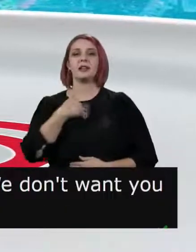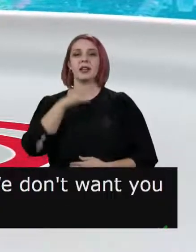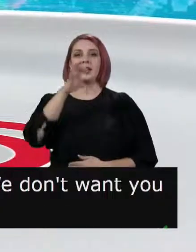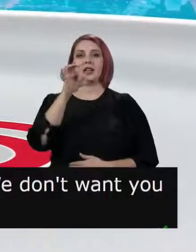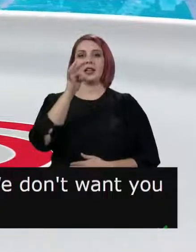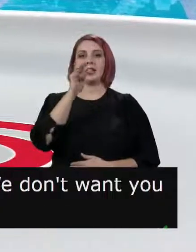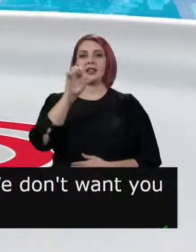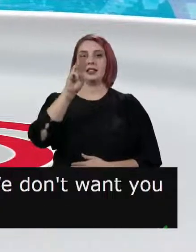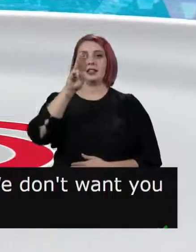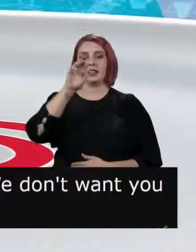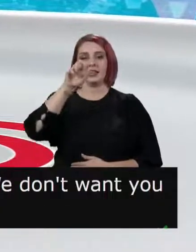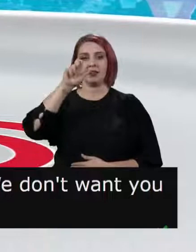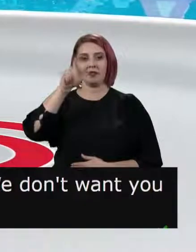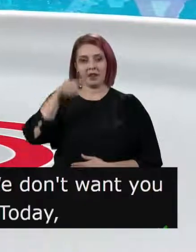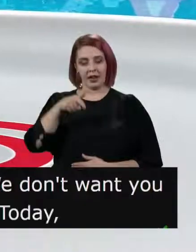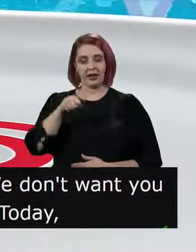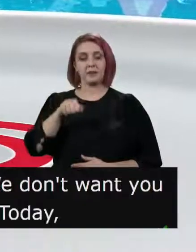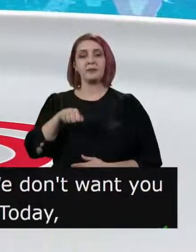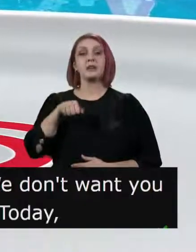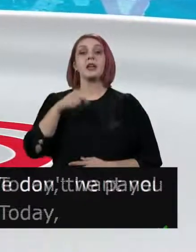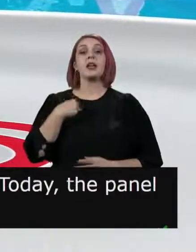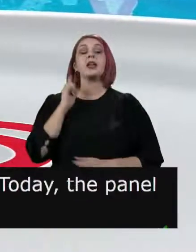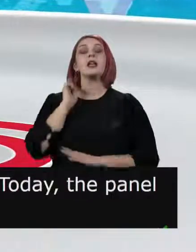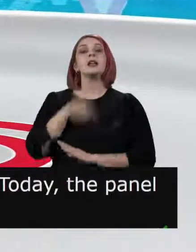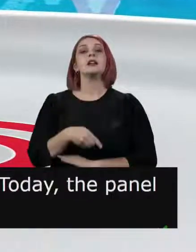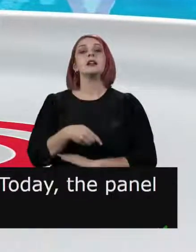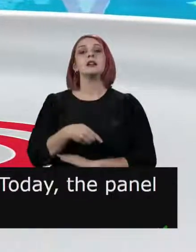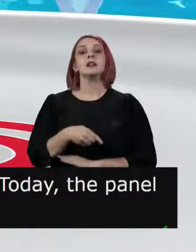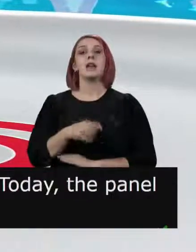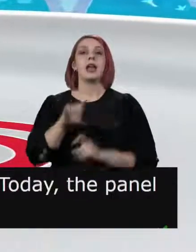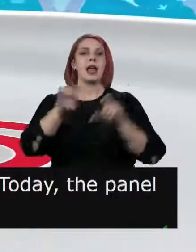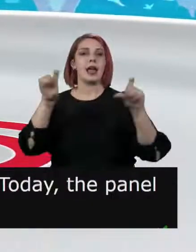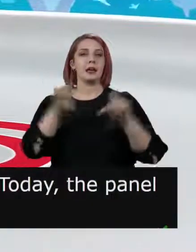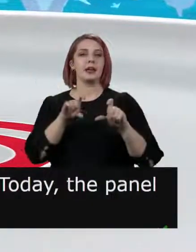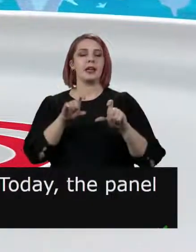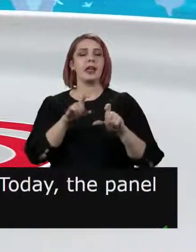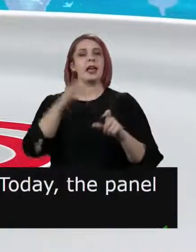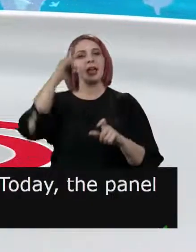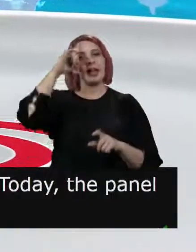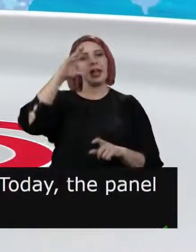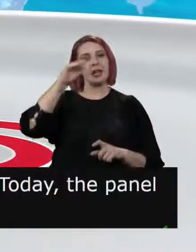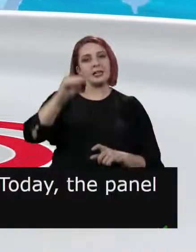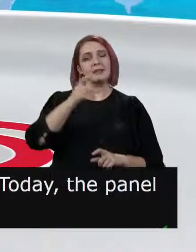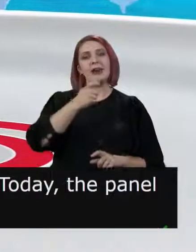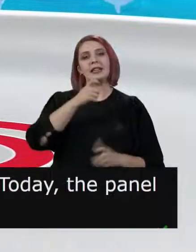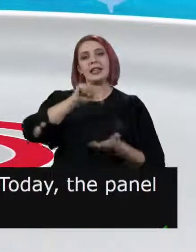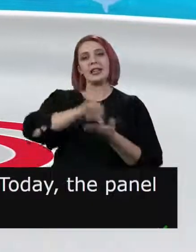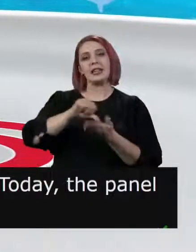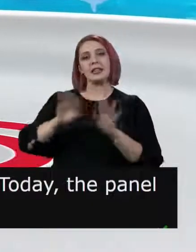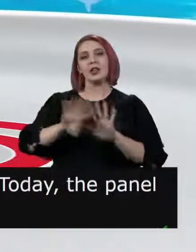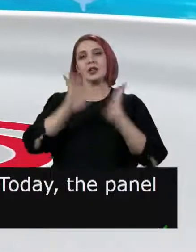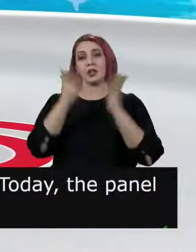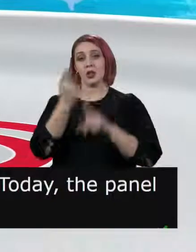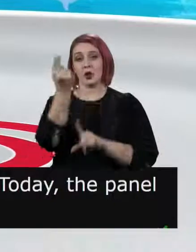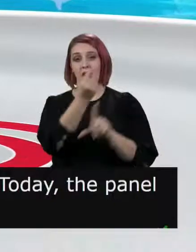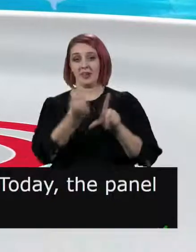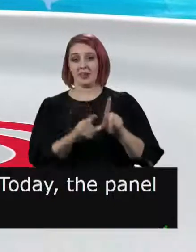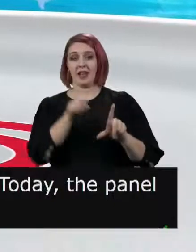regarding tourism, technology, and for diversity